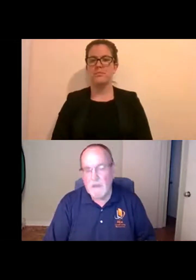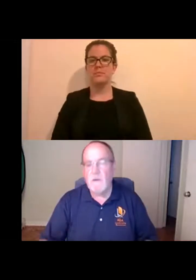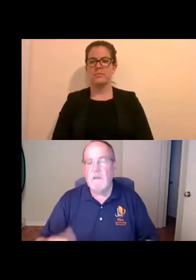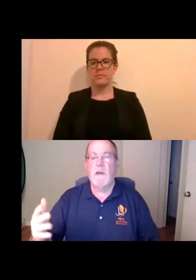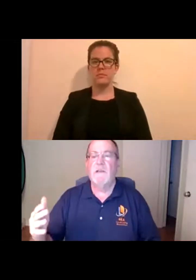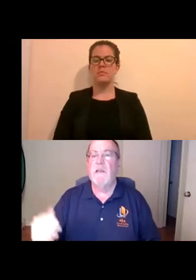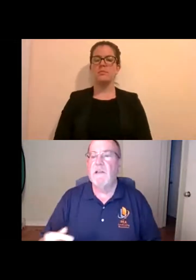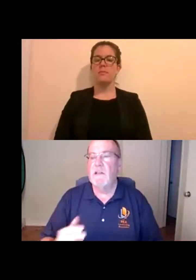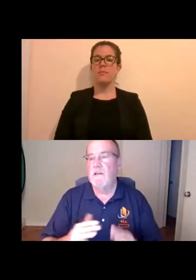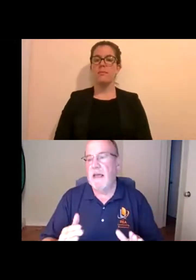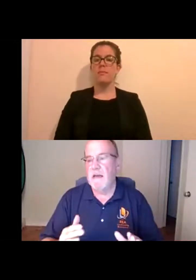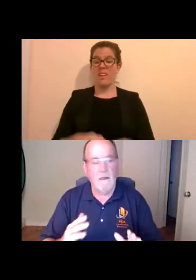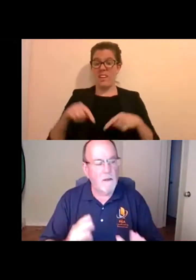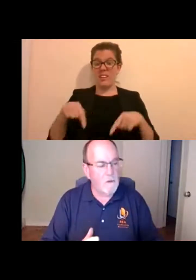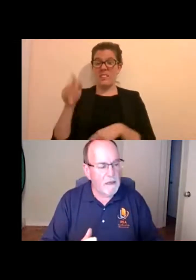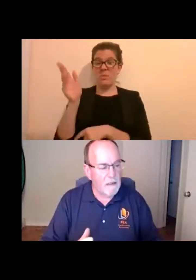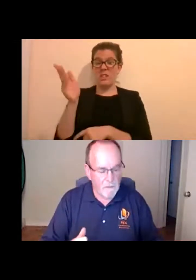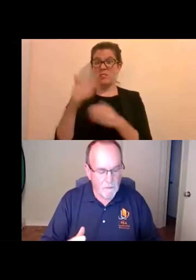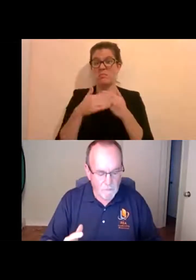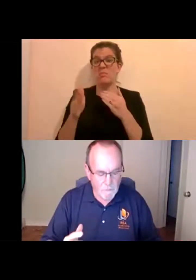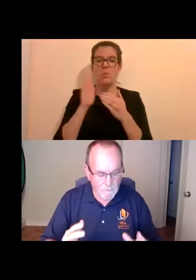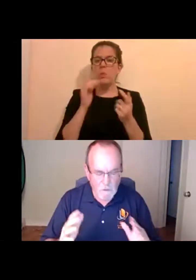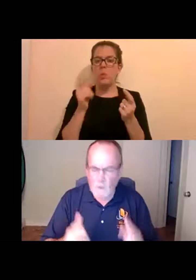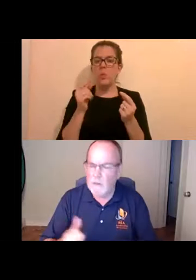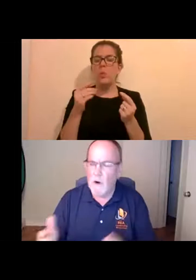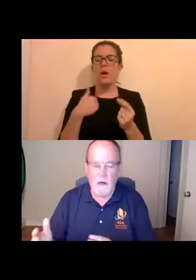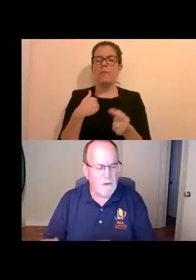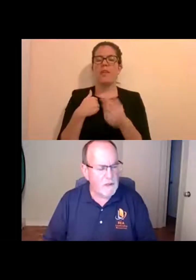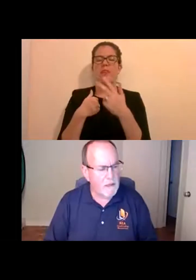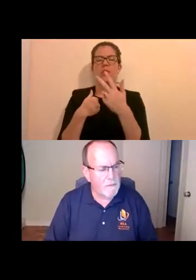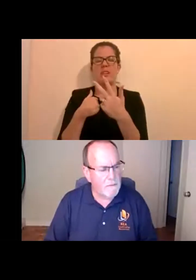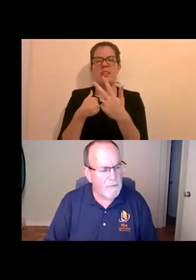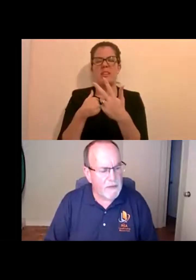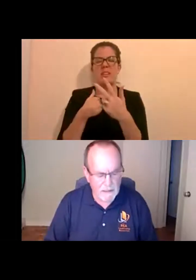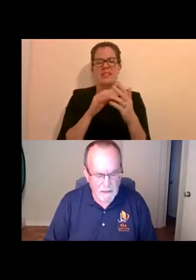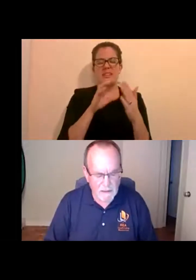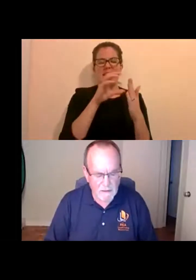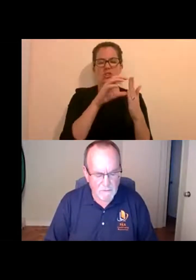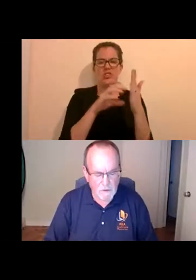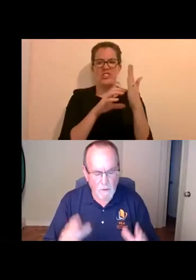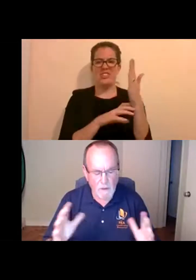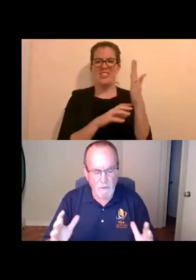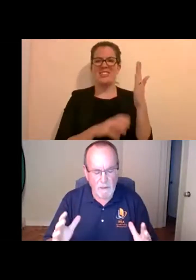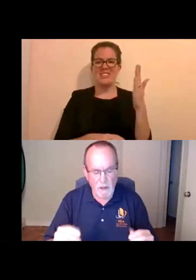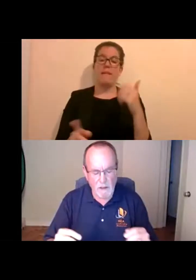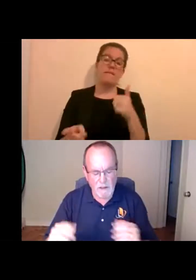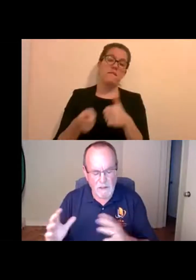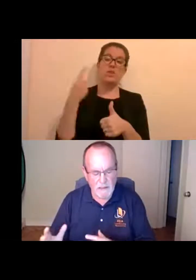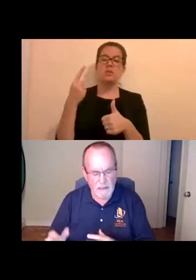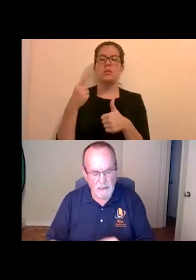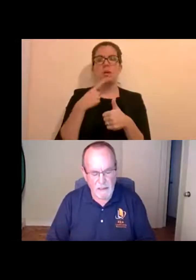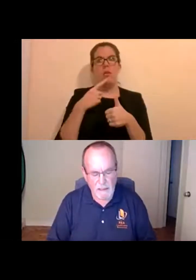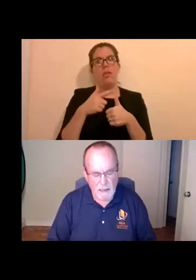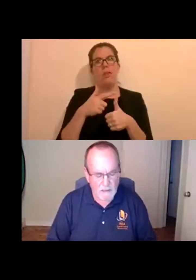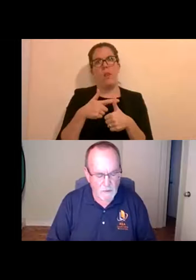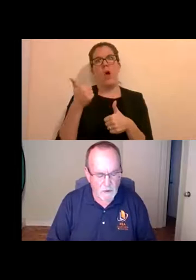What I'm going to do in this presentation is divide it into 3 quick parts. And the first part will be the longest,